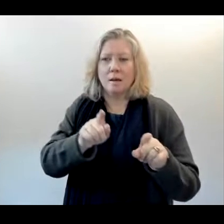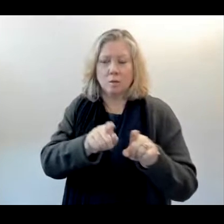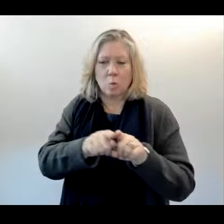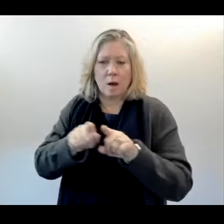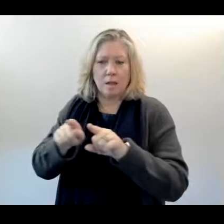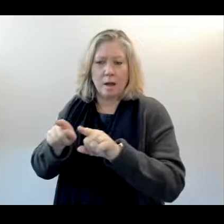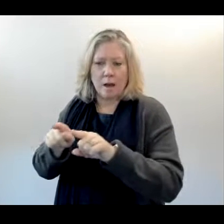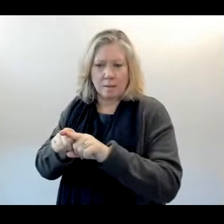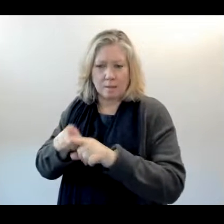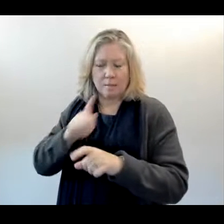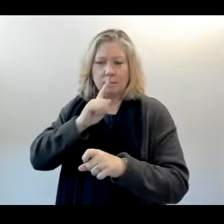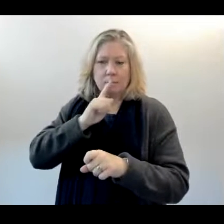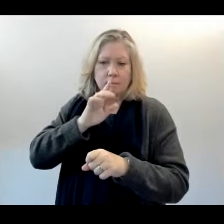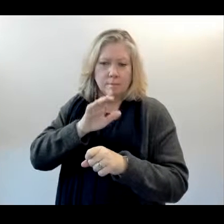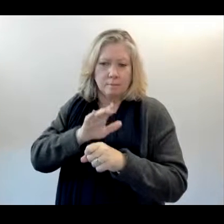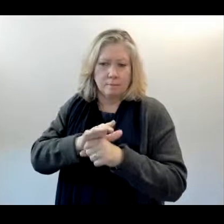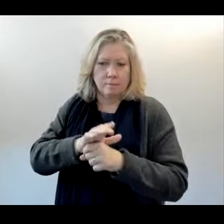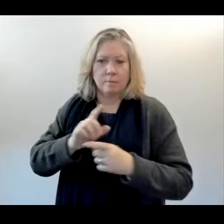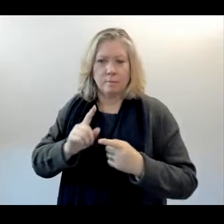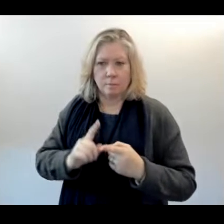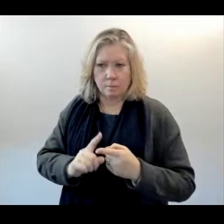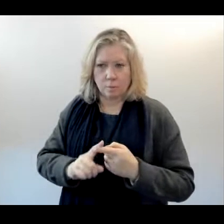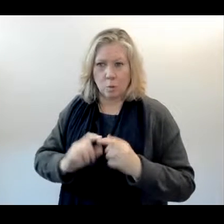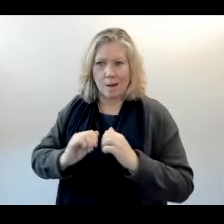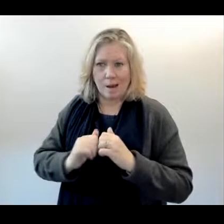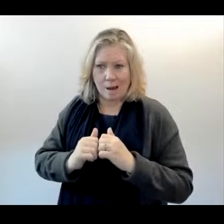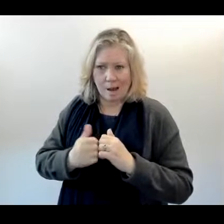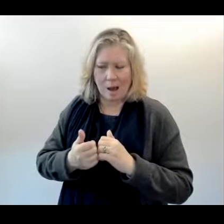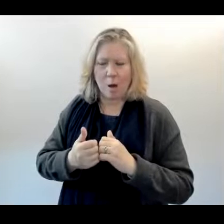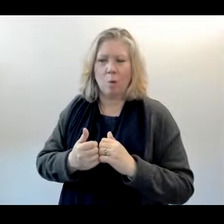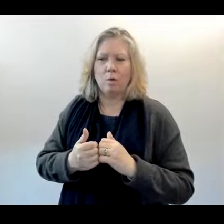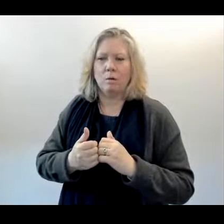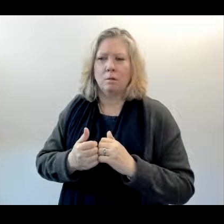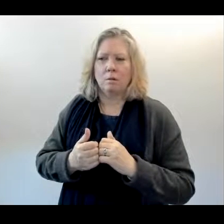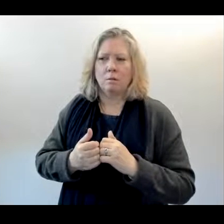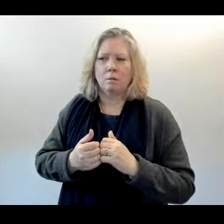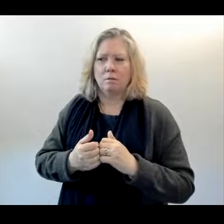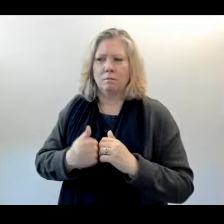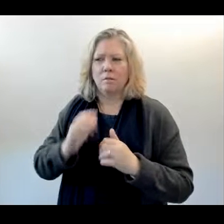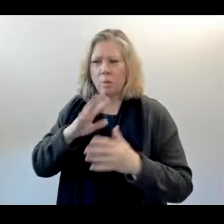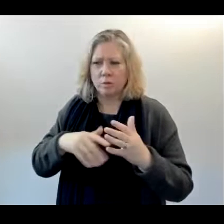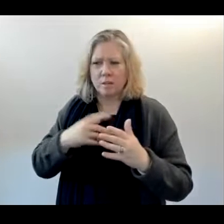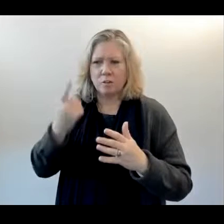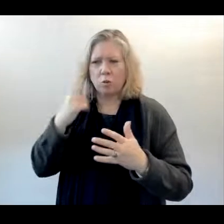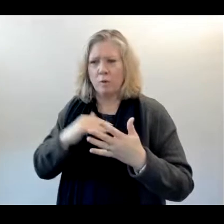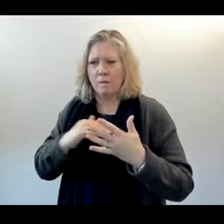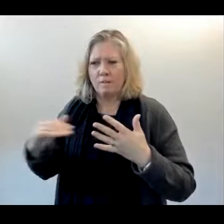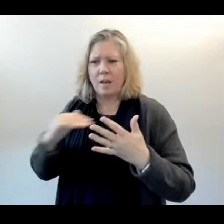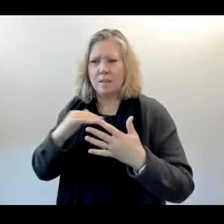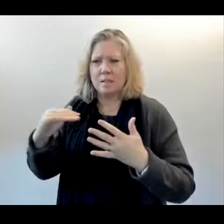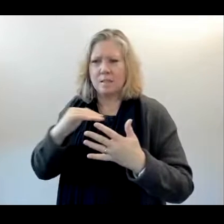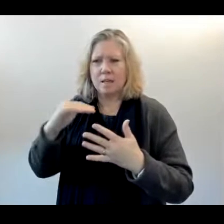our commitment in the way that the phasing is going to happen throughout this project to allow for a build first strategy,